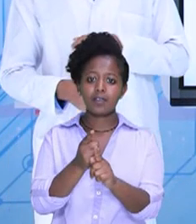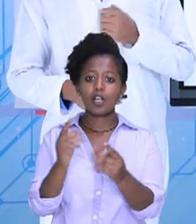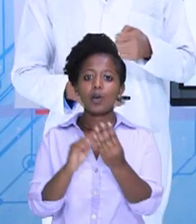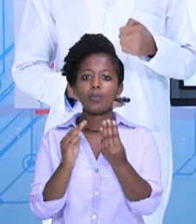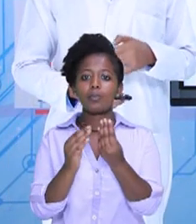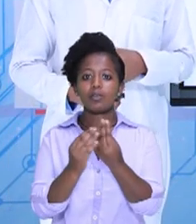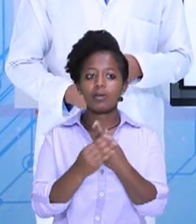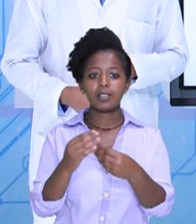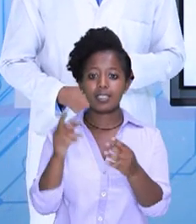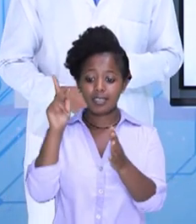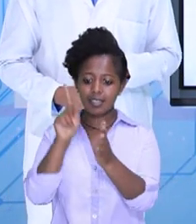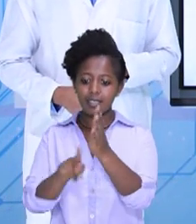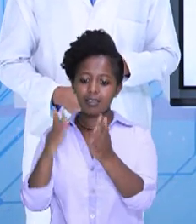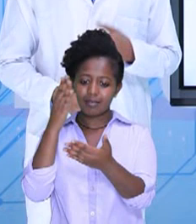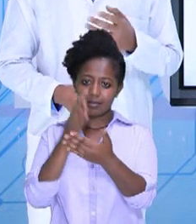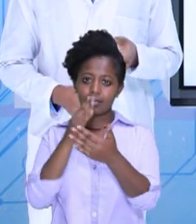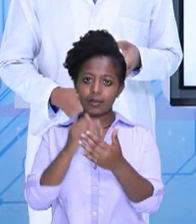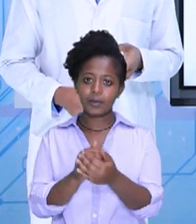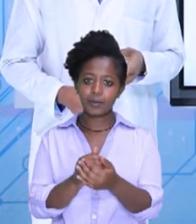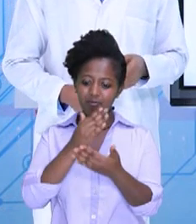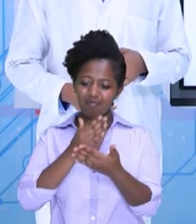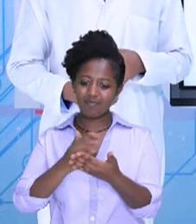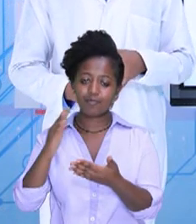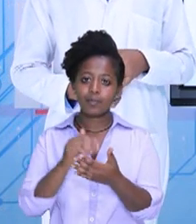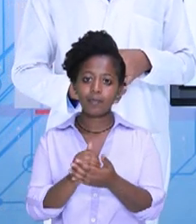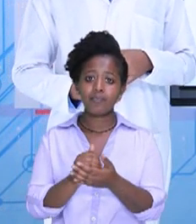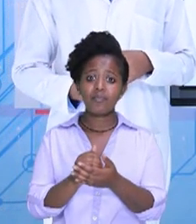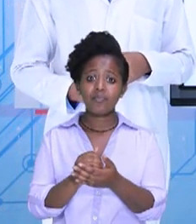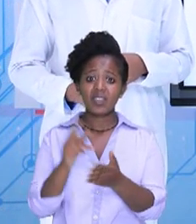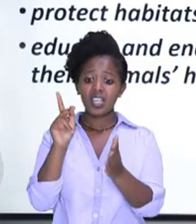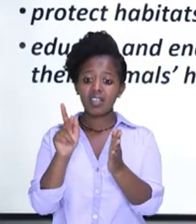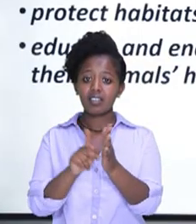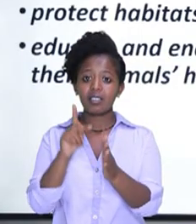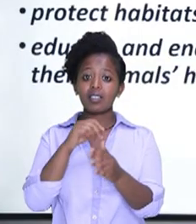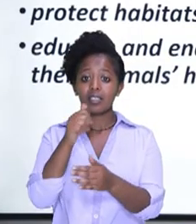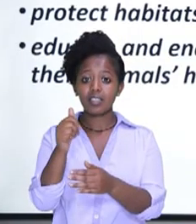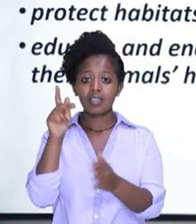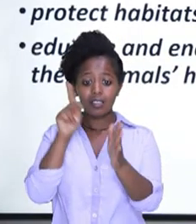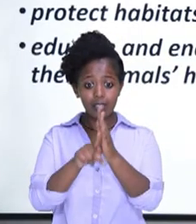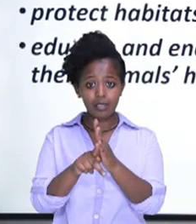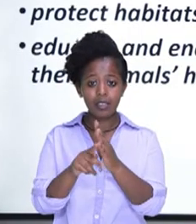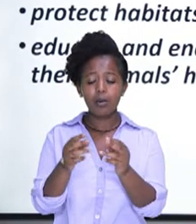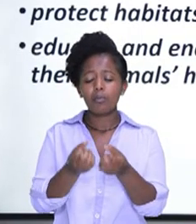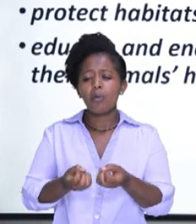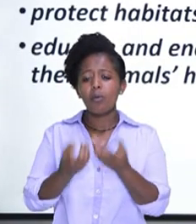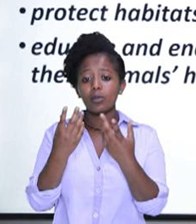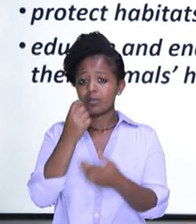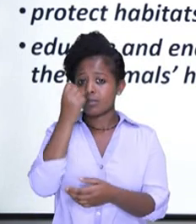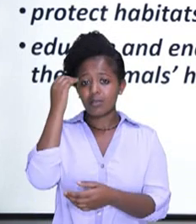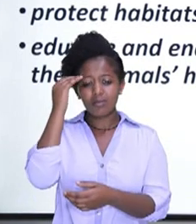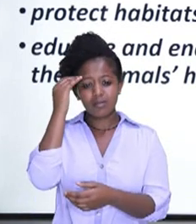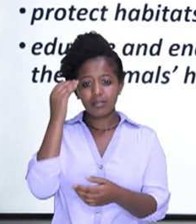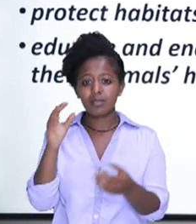prohibit illegal hunting. As you know, illegal hunting is the most headache activities in